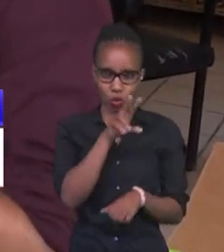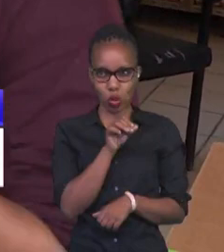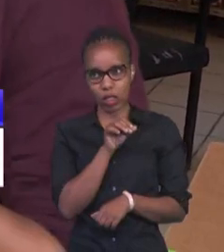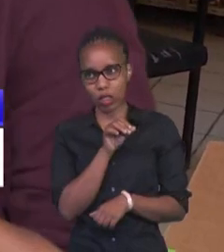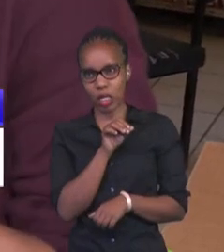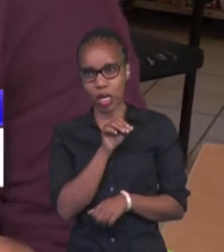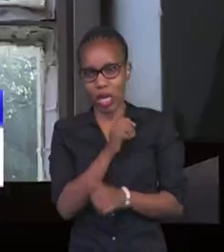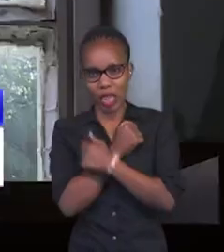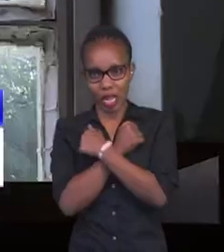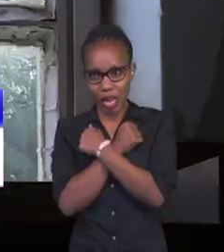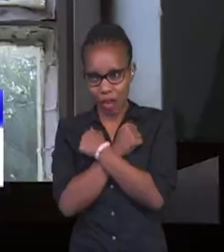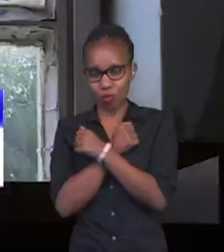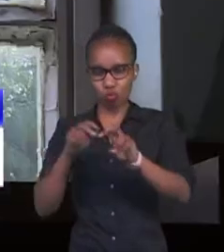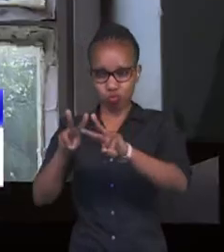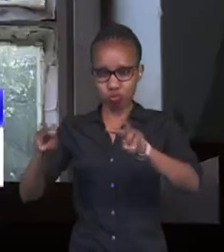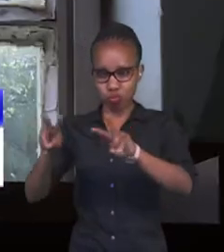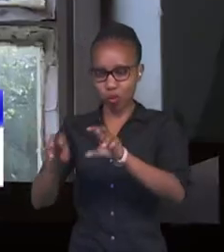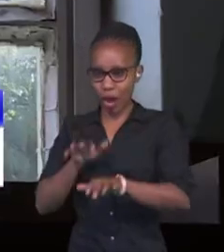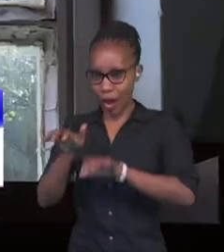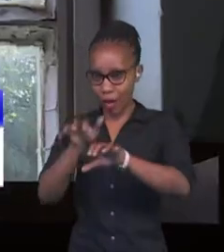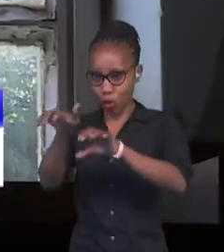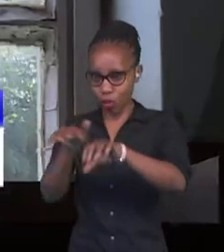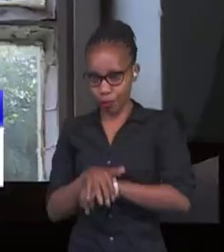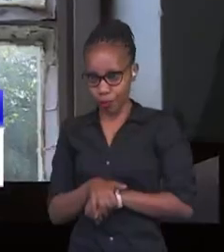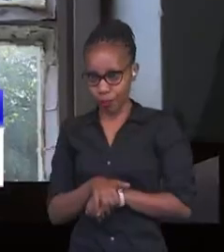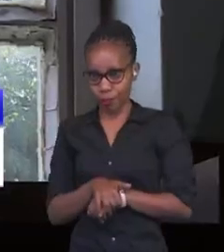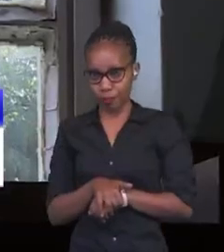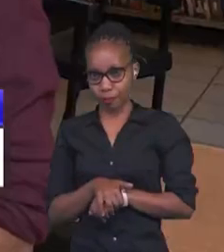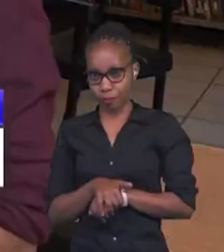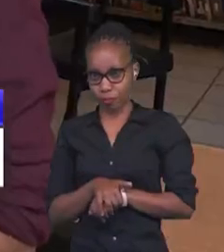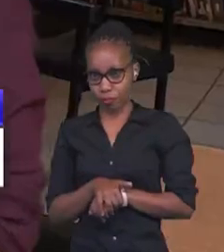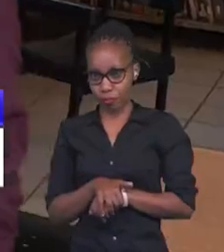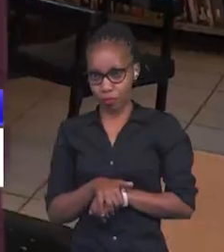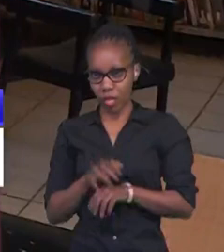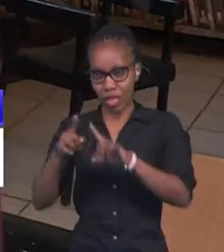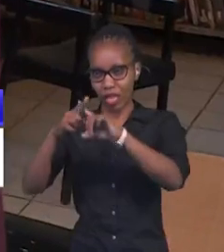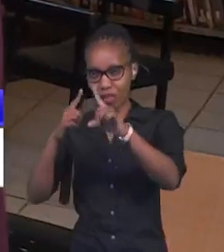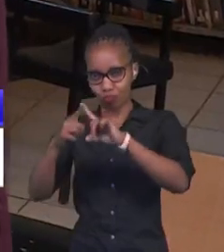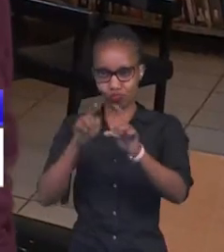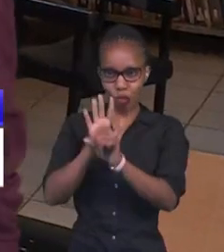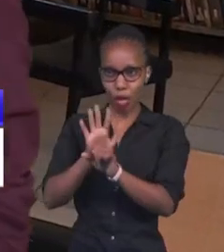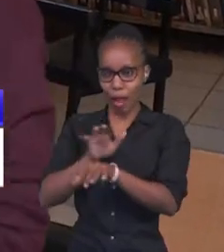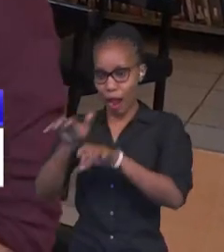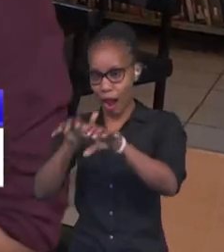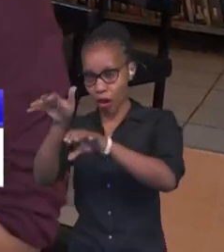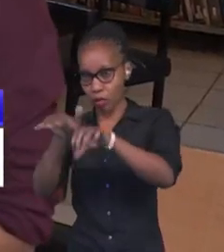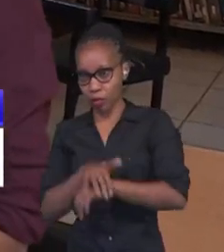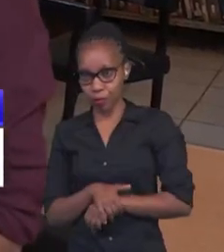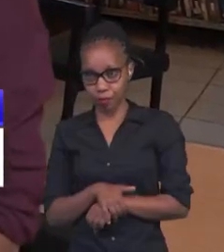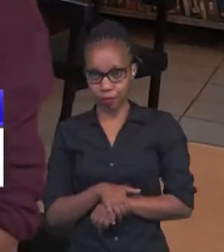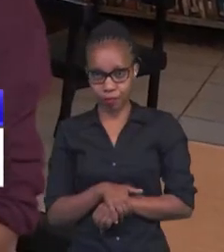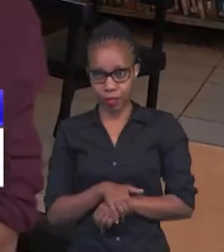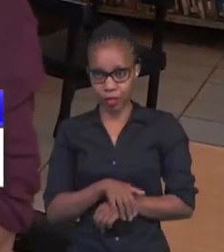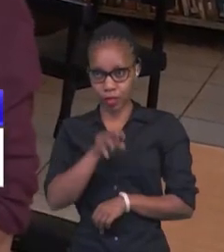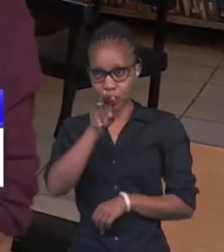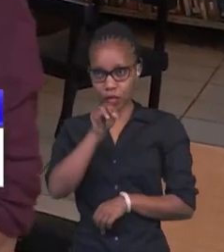to hunt, and they hunted very many of our wild animals. So Macmillan hunted lions a lot. He